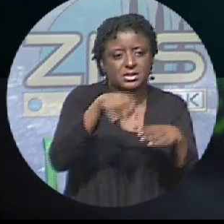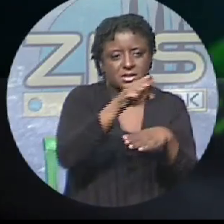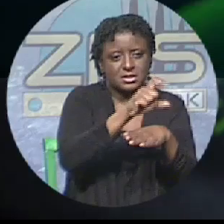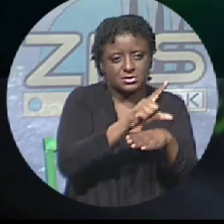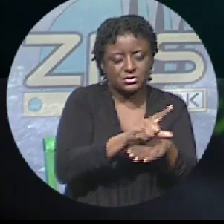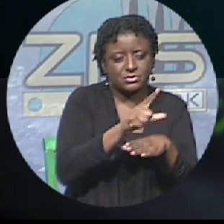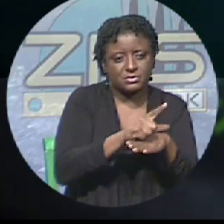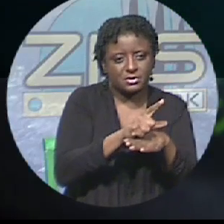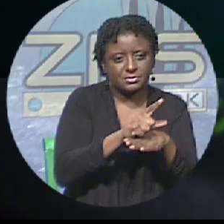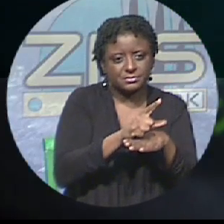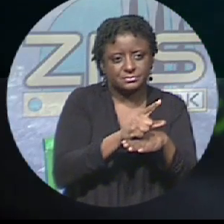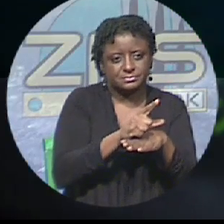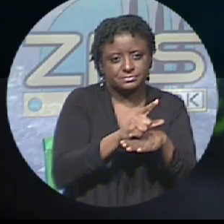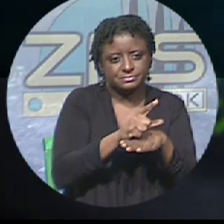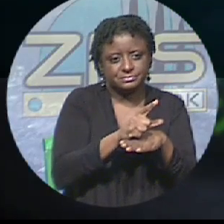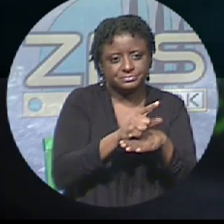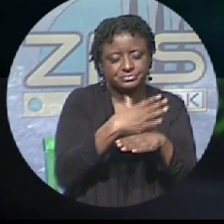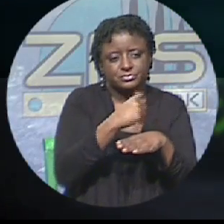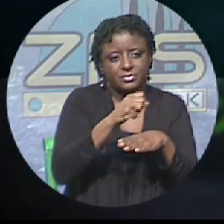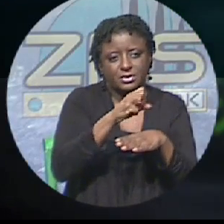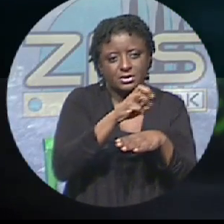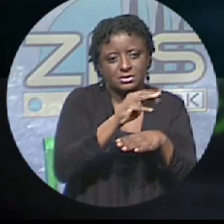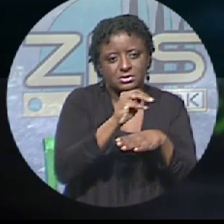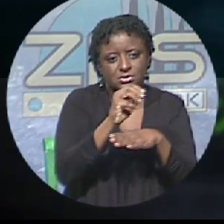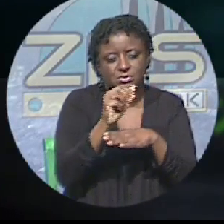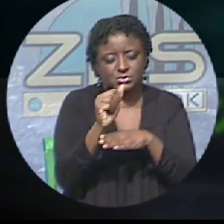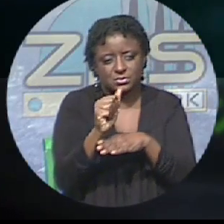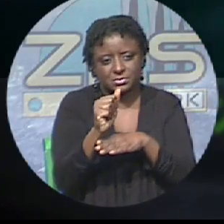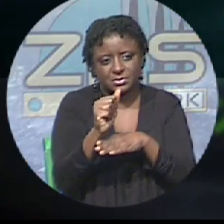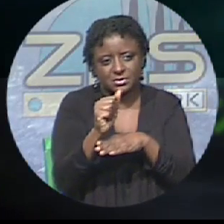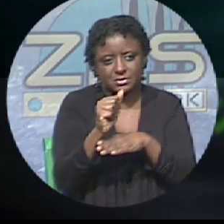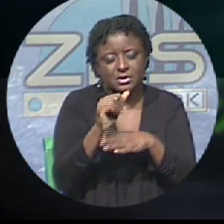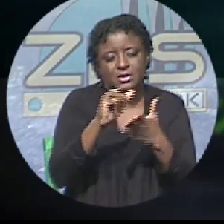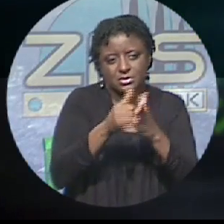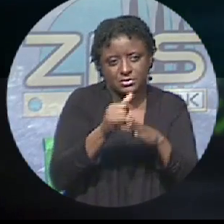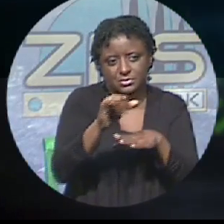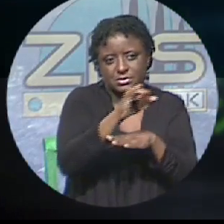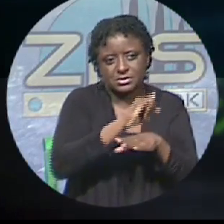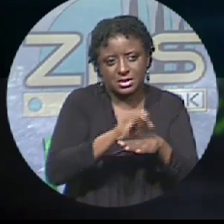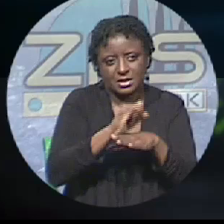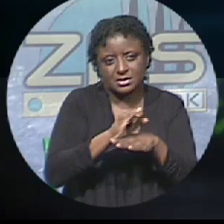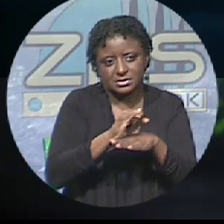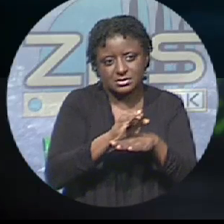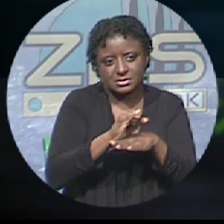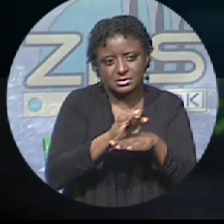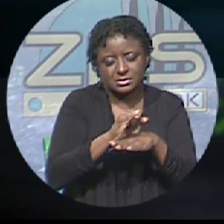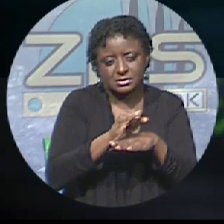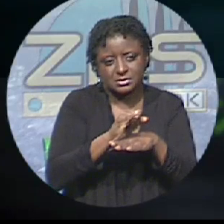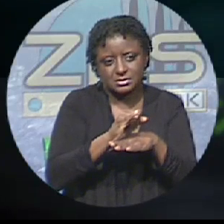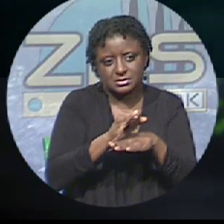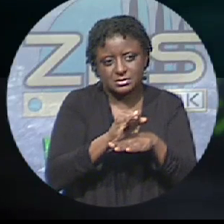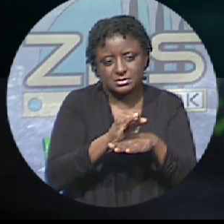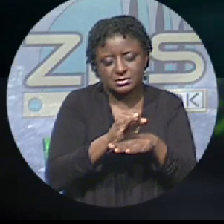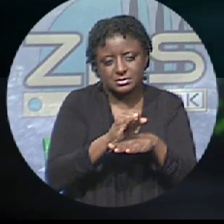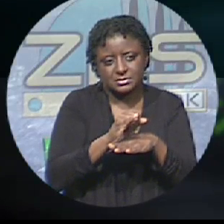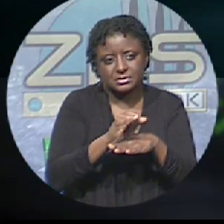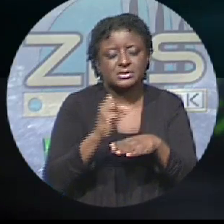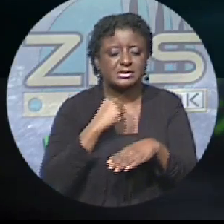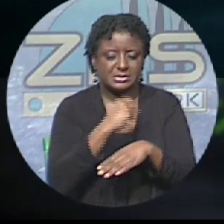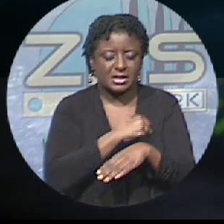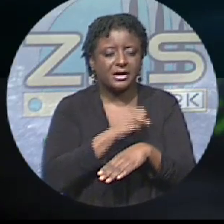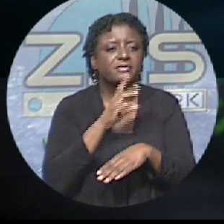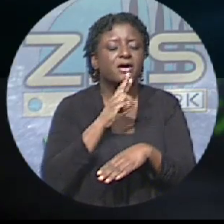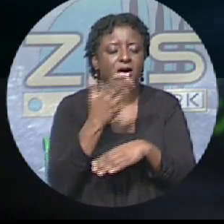Havana and the Exumas. Of those islands, our staff are in place and we are going to